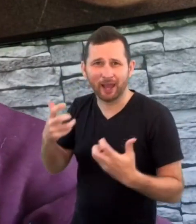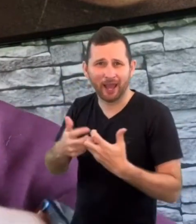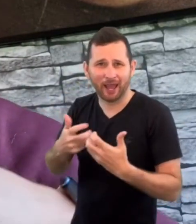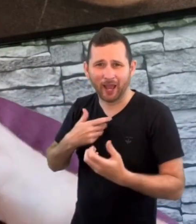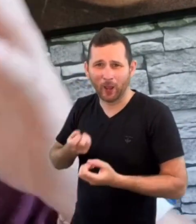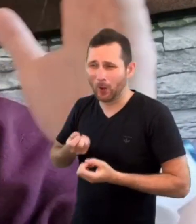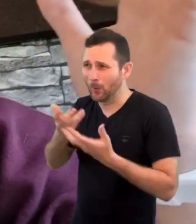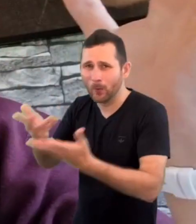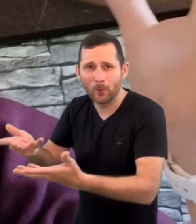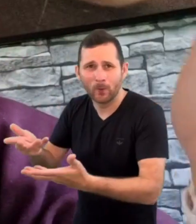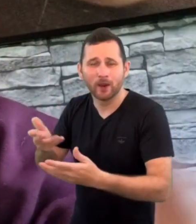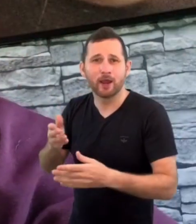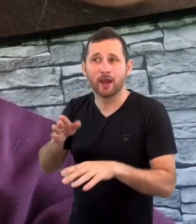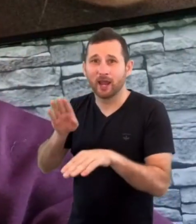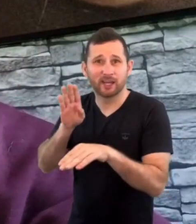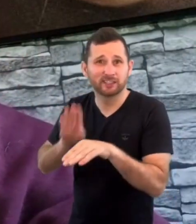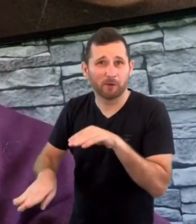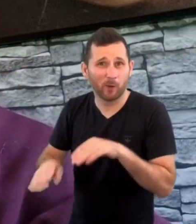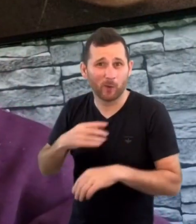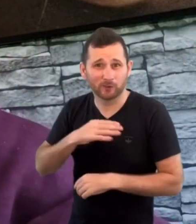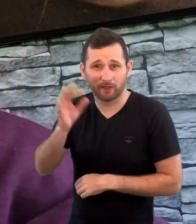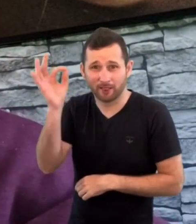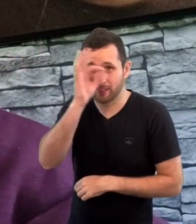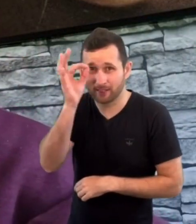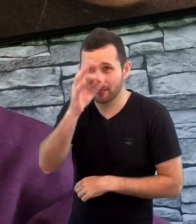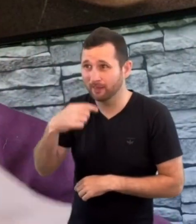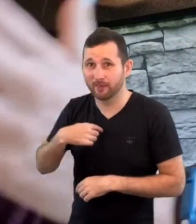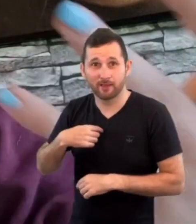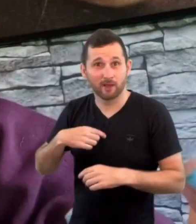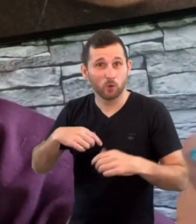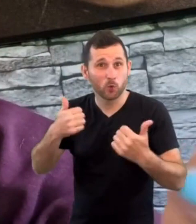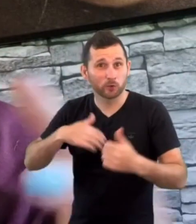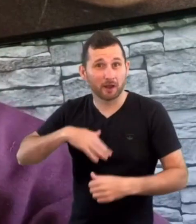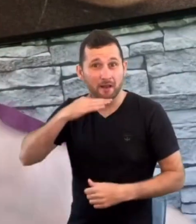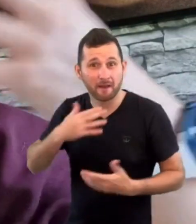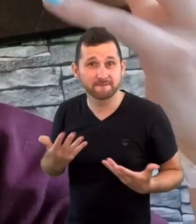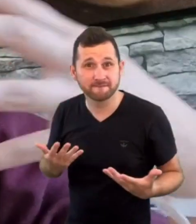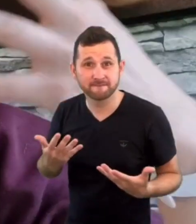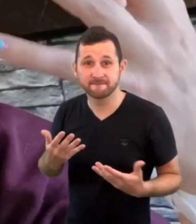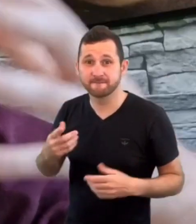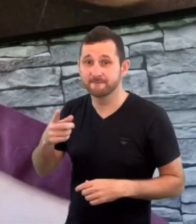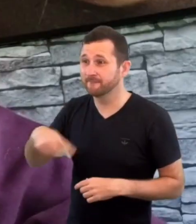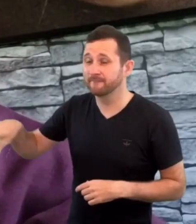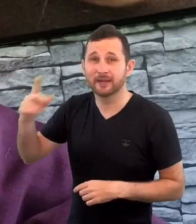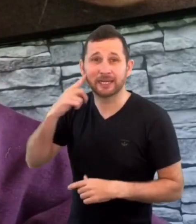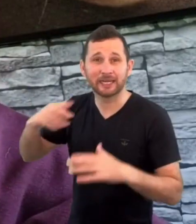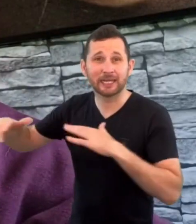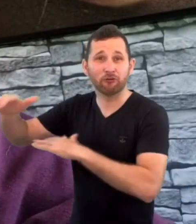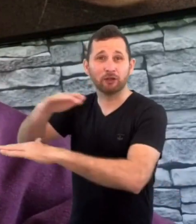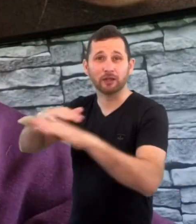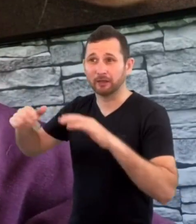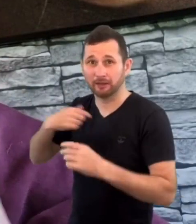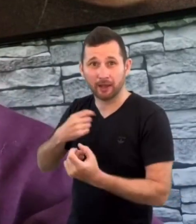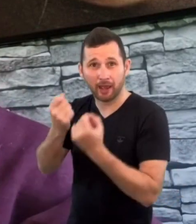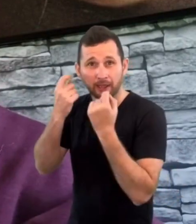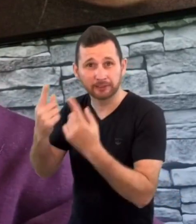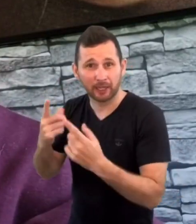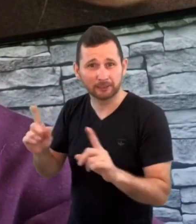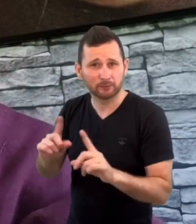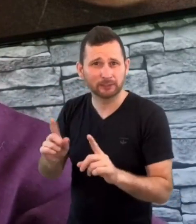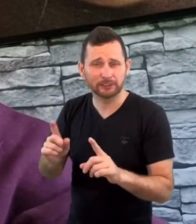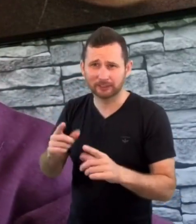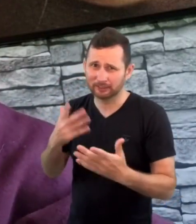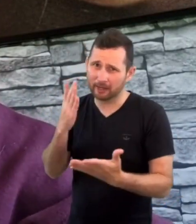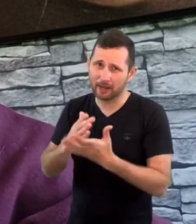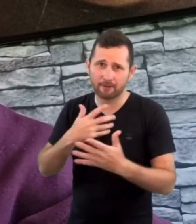I didn't really know much about the sport. Will I be good enough? Will I not hear people? All these scenarios, and just, you know, overthinking